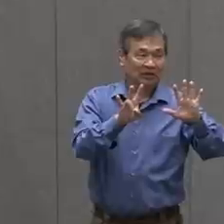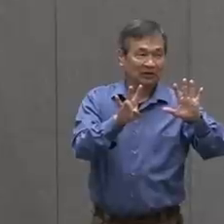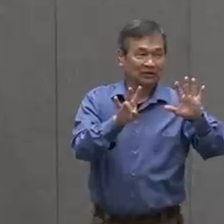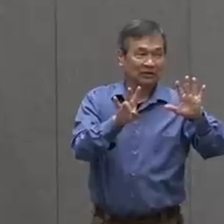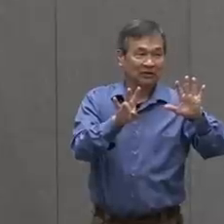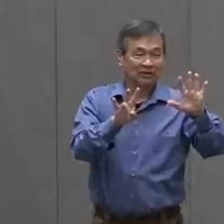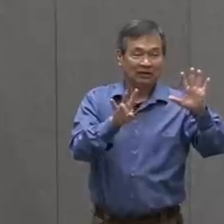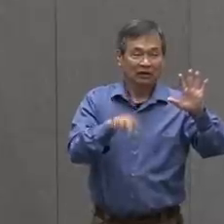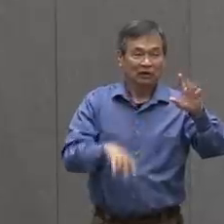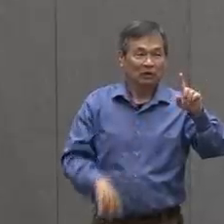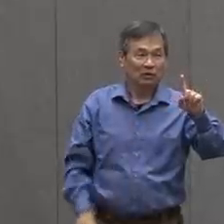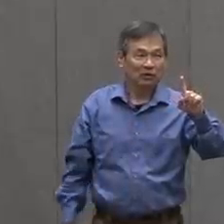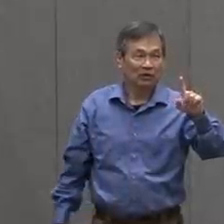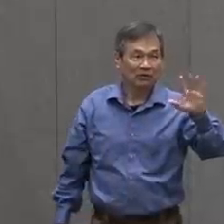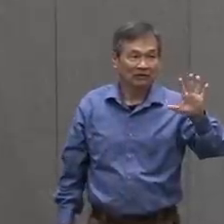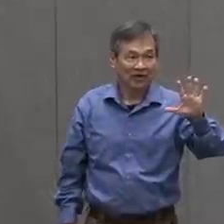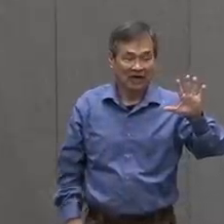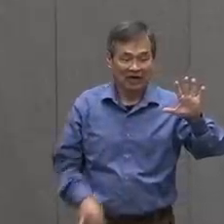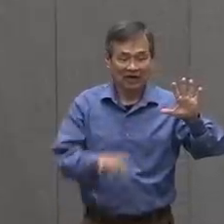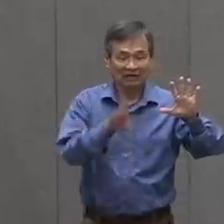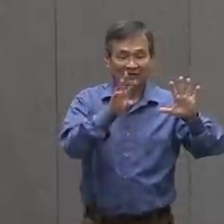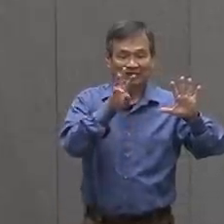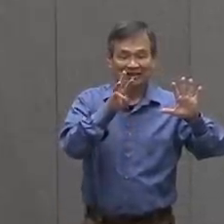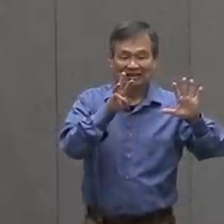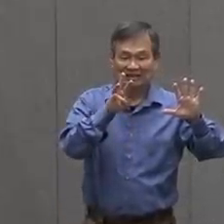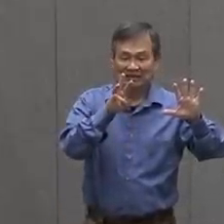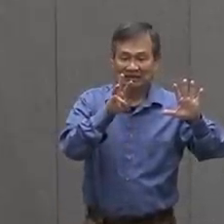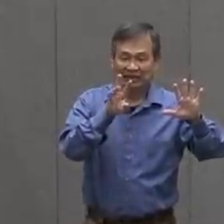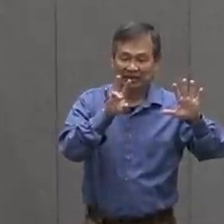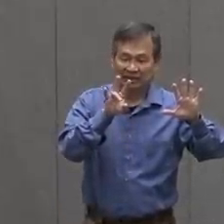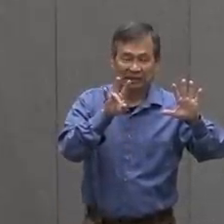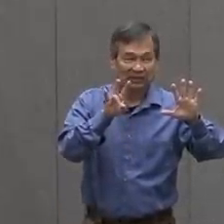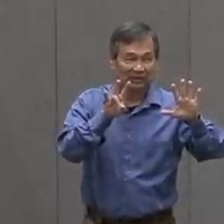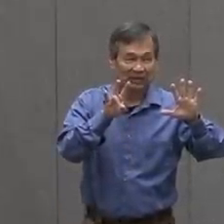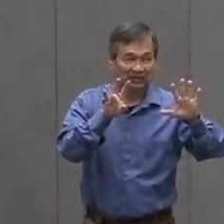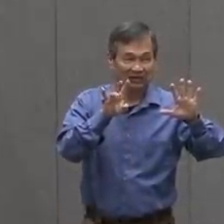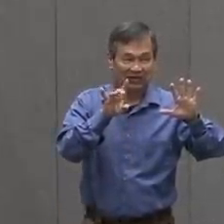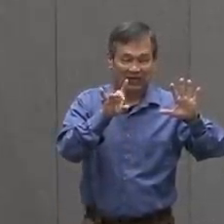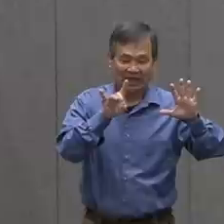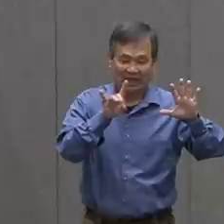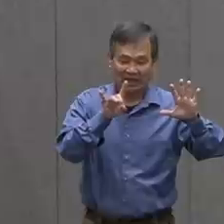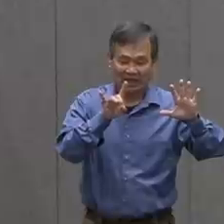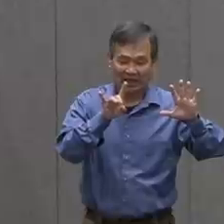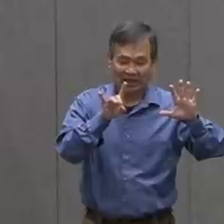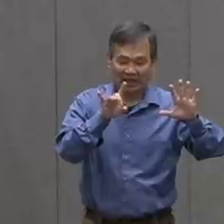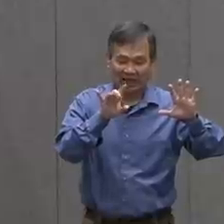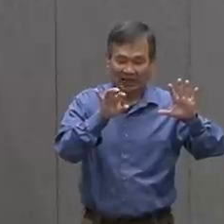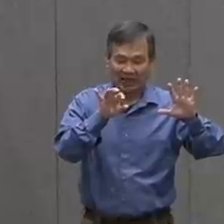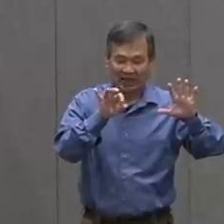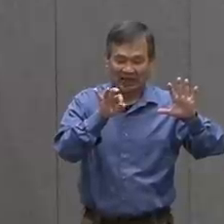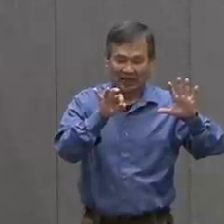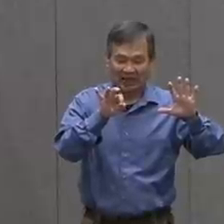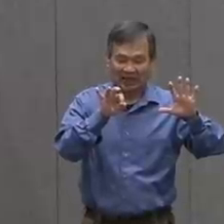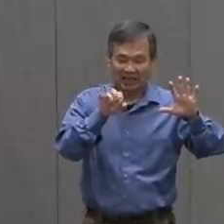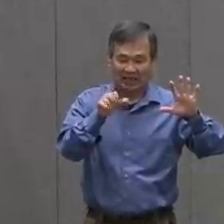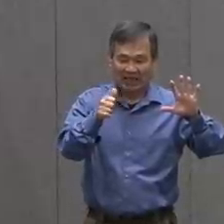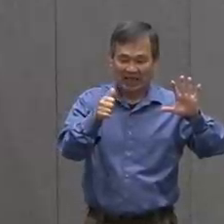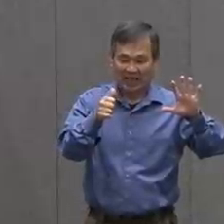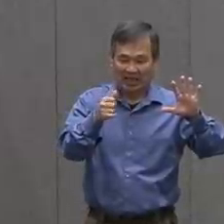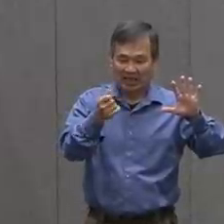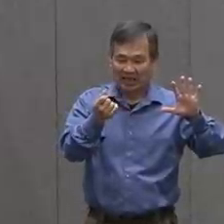5, 6, 7, 8, 9,